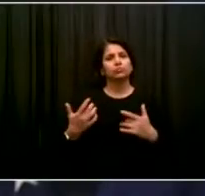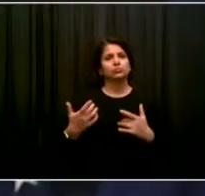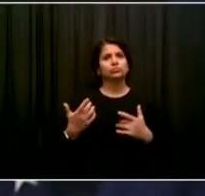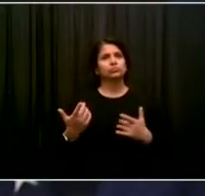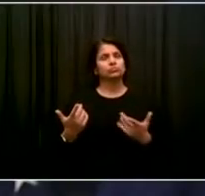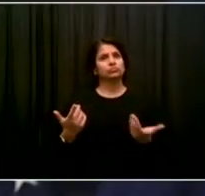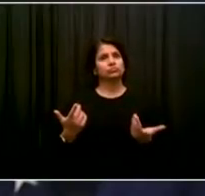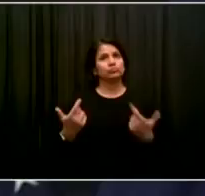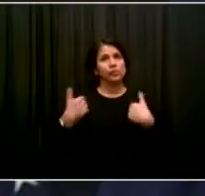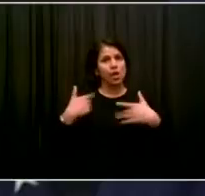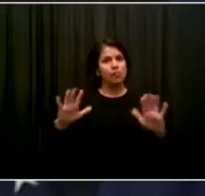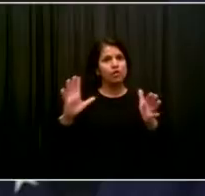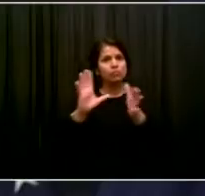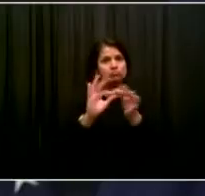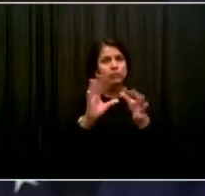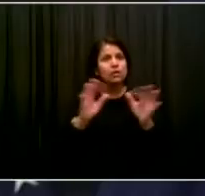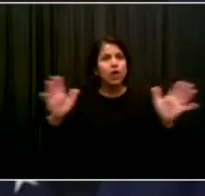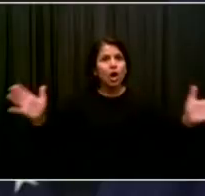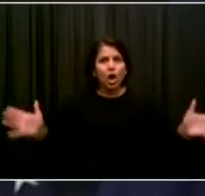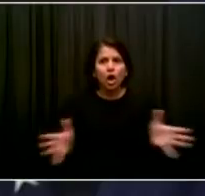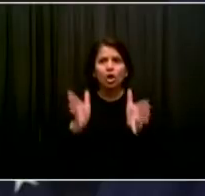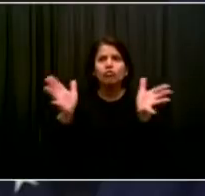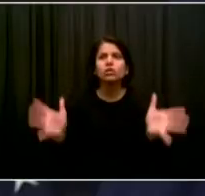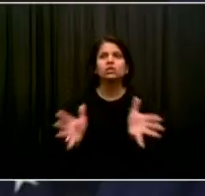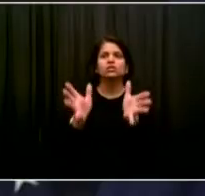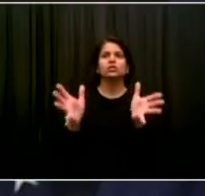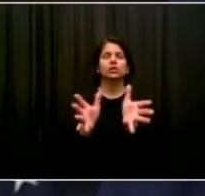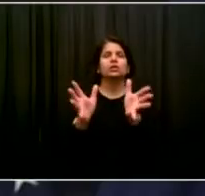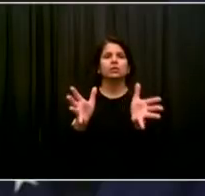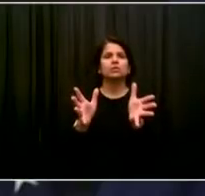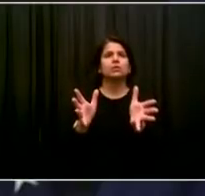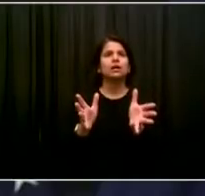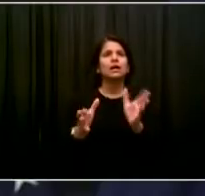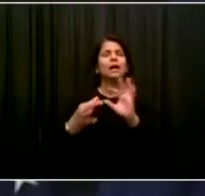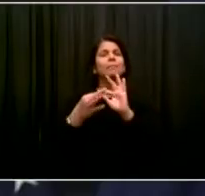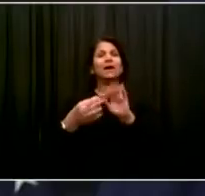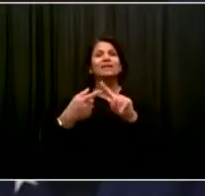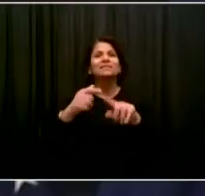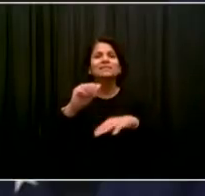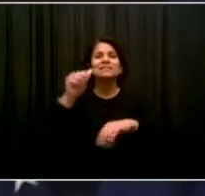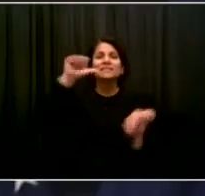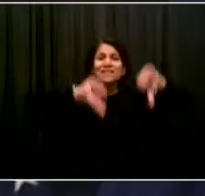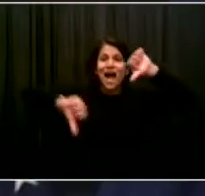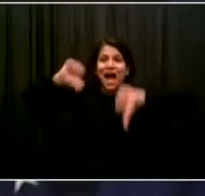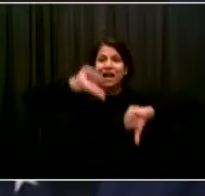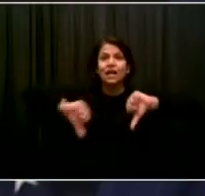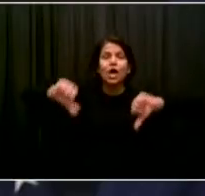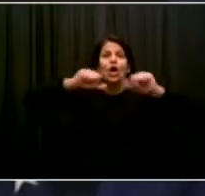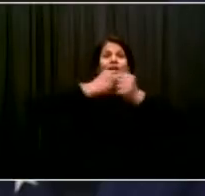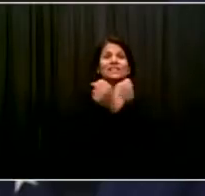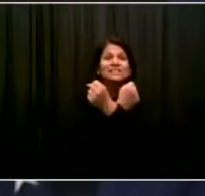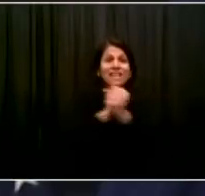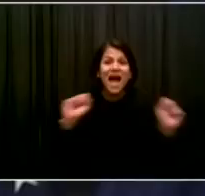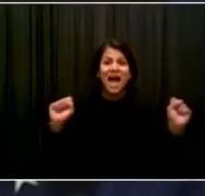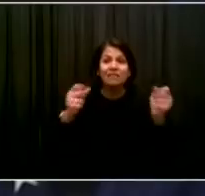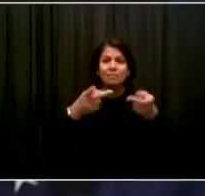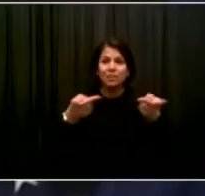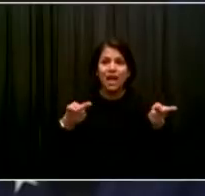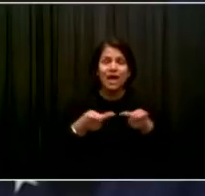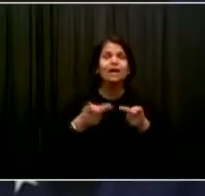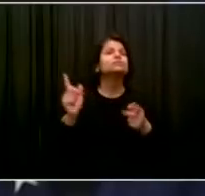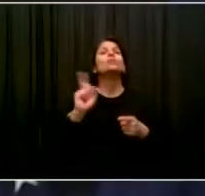been promoting over and over again, which is based on the science, the safest place to be is in school.